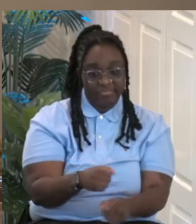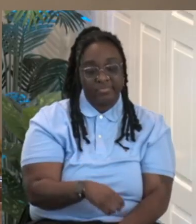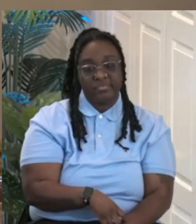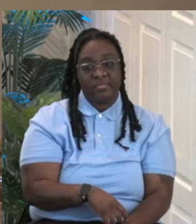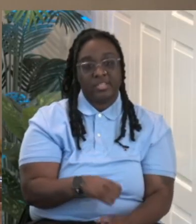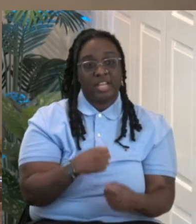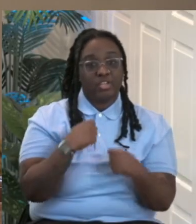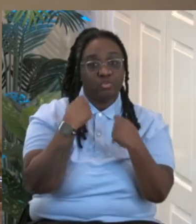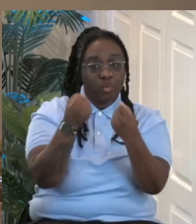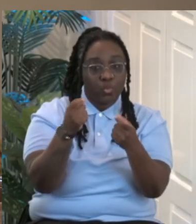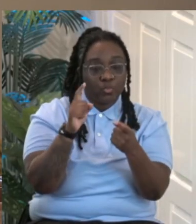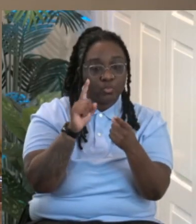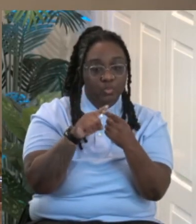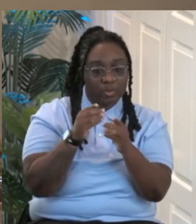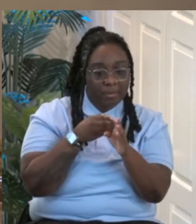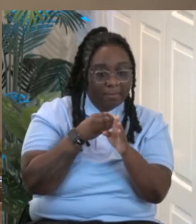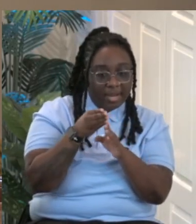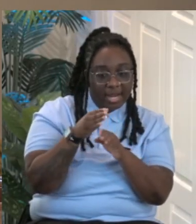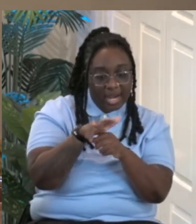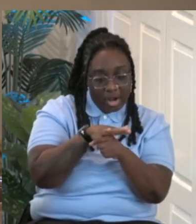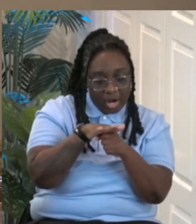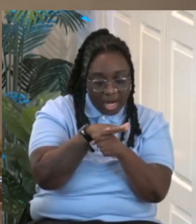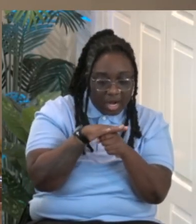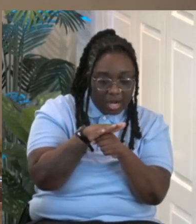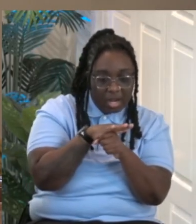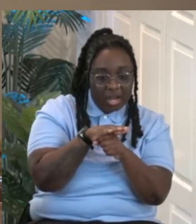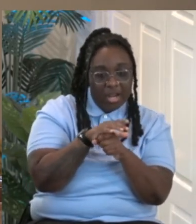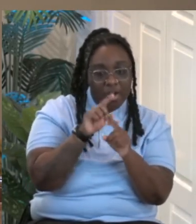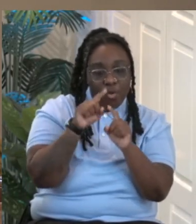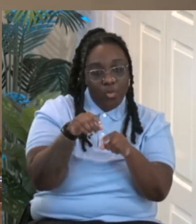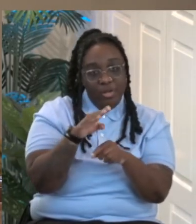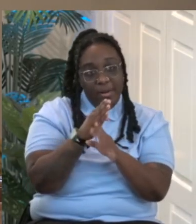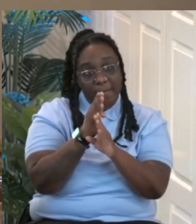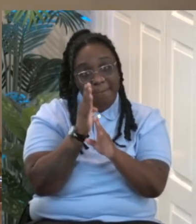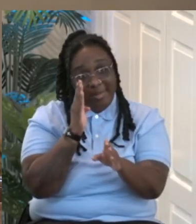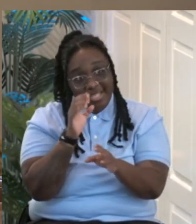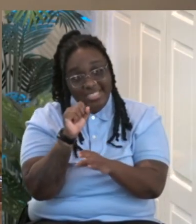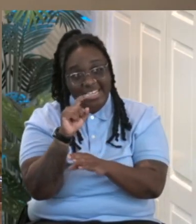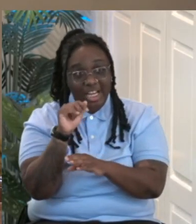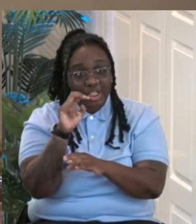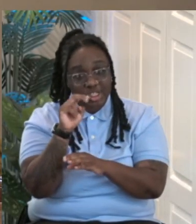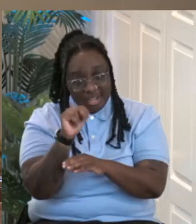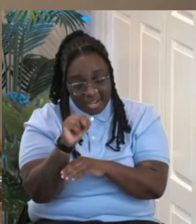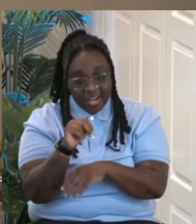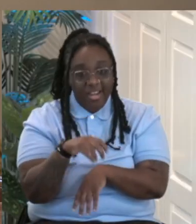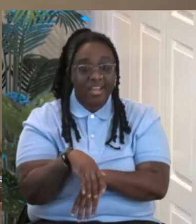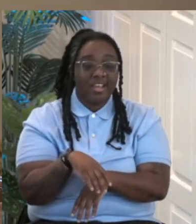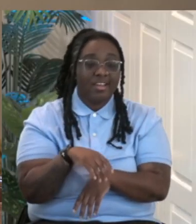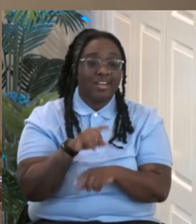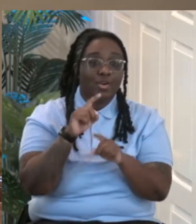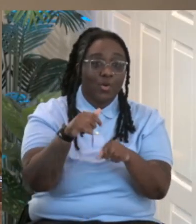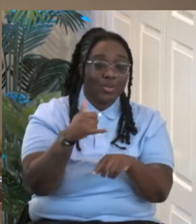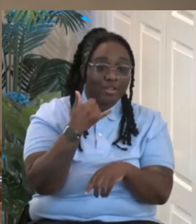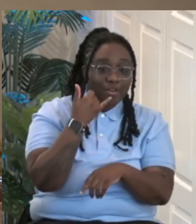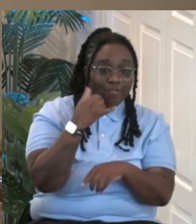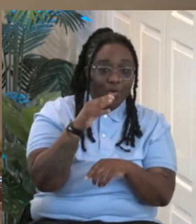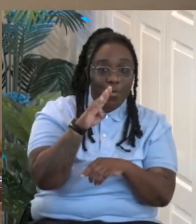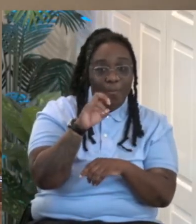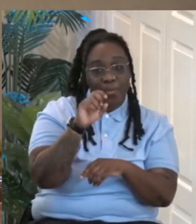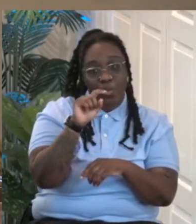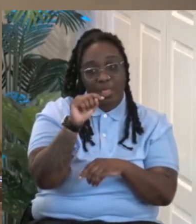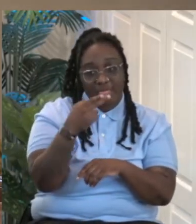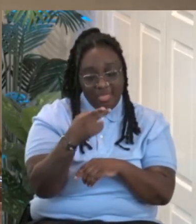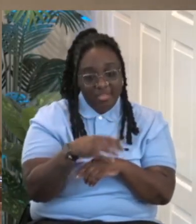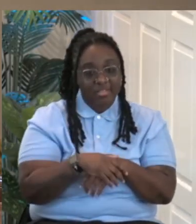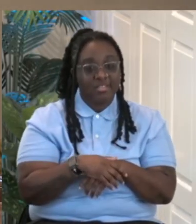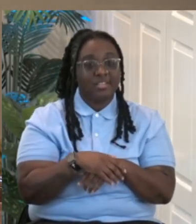main area of Pittsburgh, went to the bus station, found a telephone booth, and I called David Buttrick. He came down, got me, and I followed him to